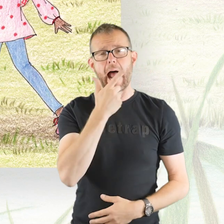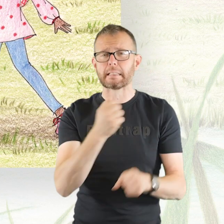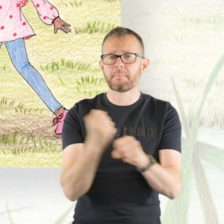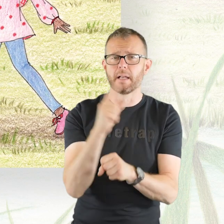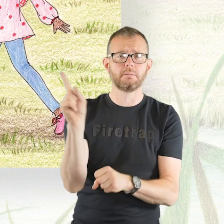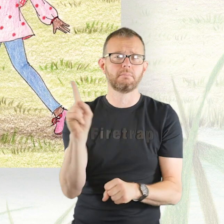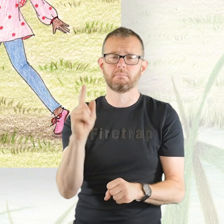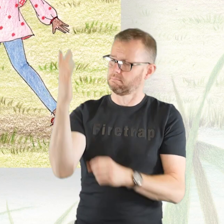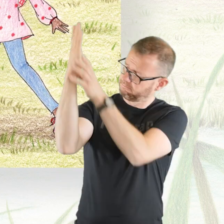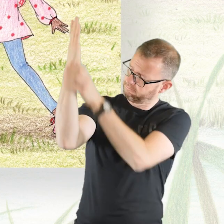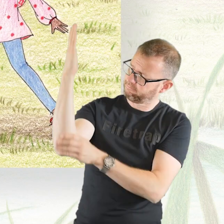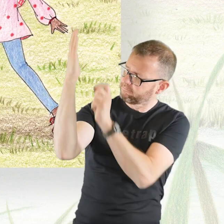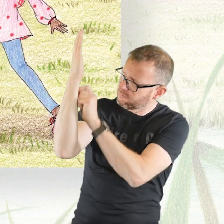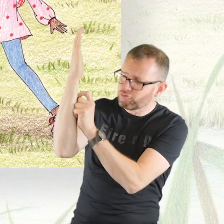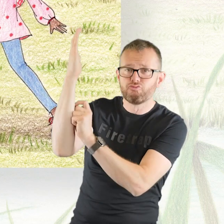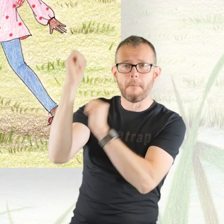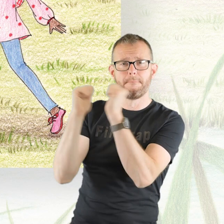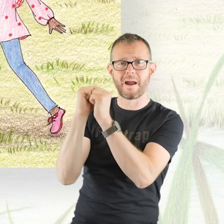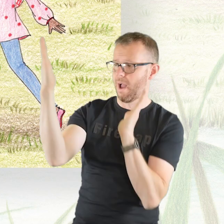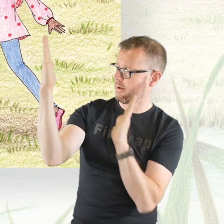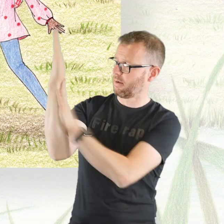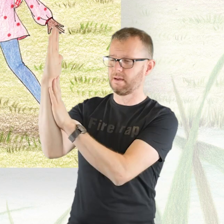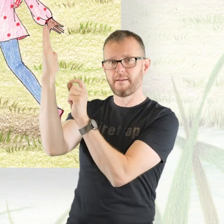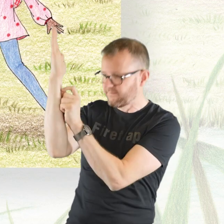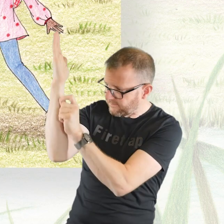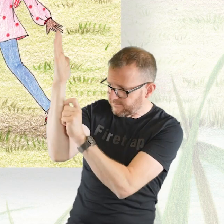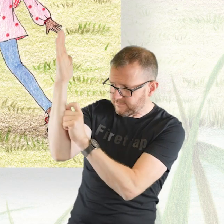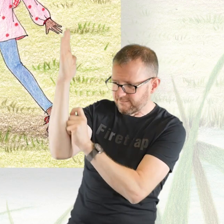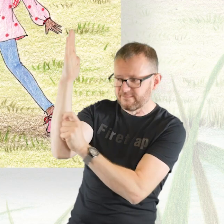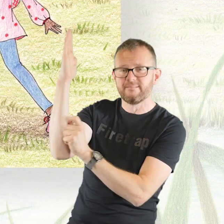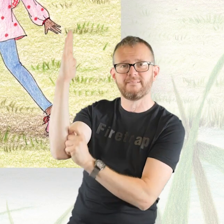Alex made bark rubbings with paper and crayons.